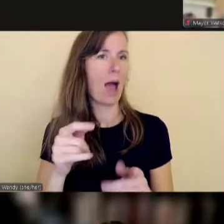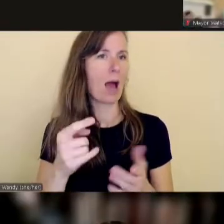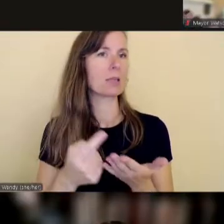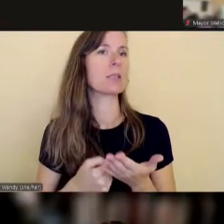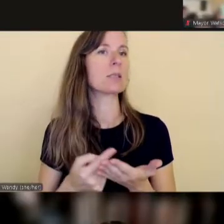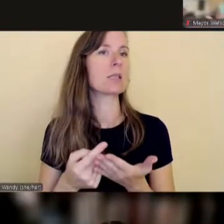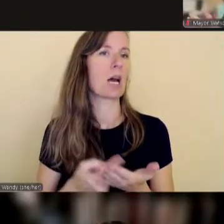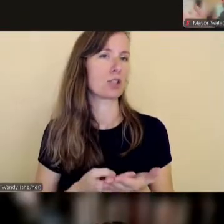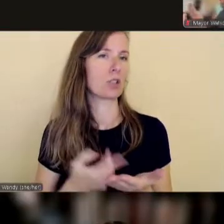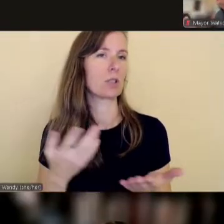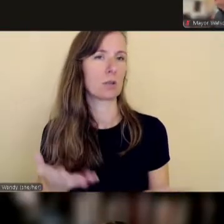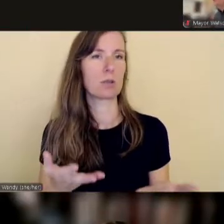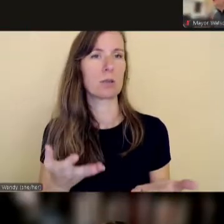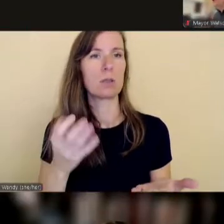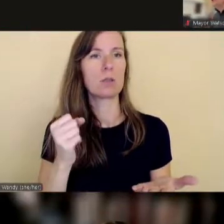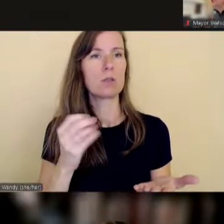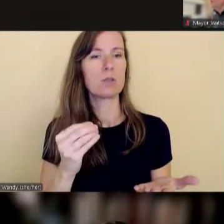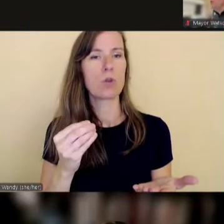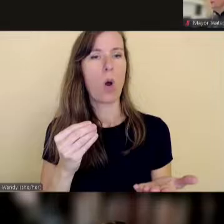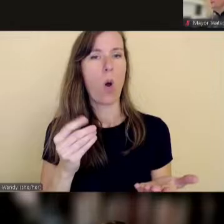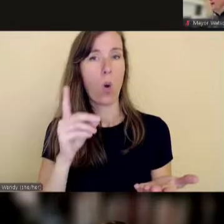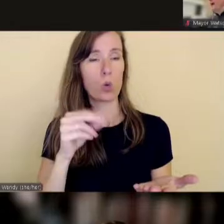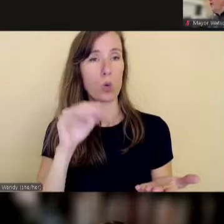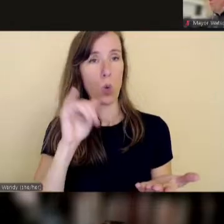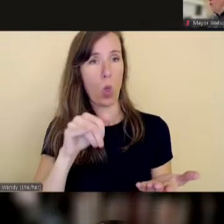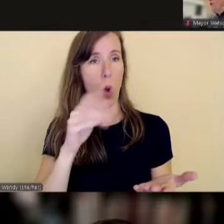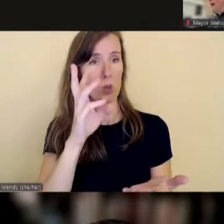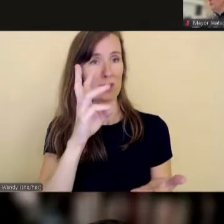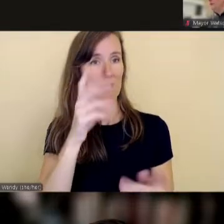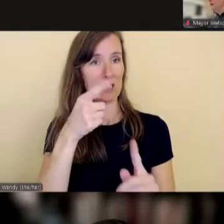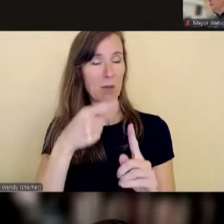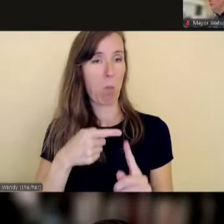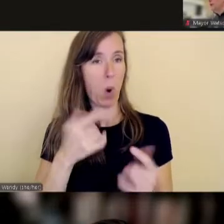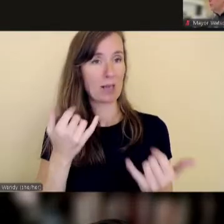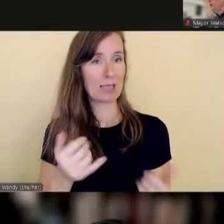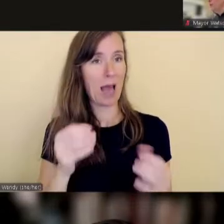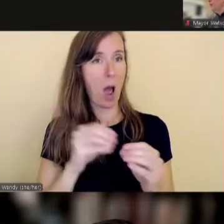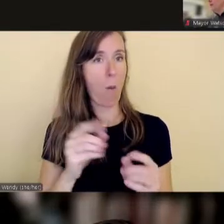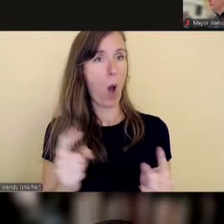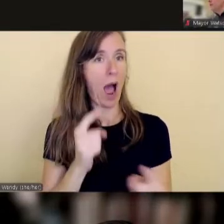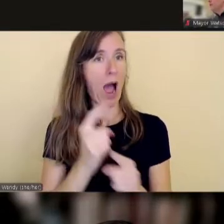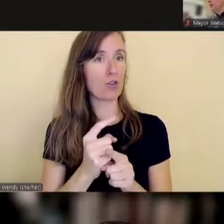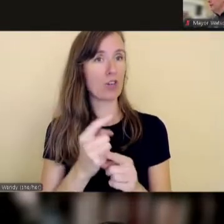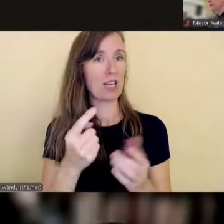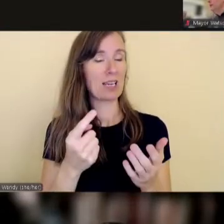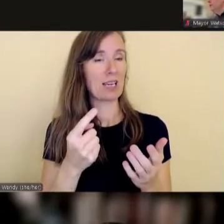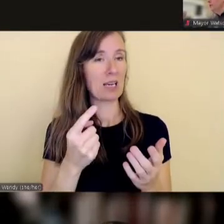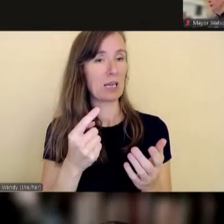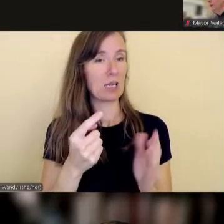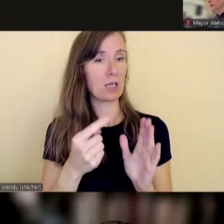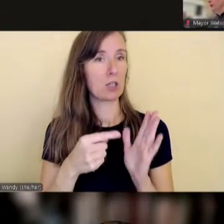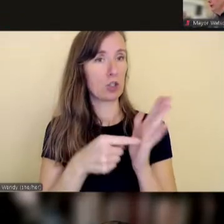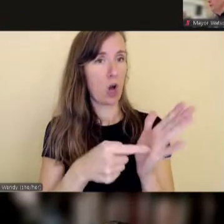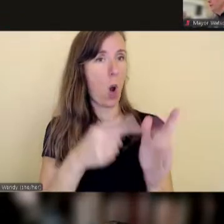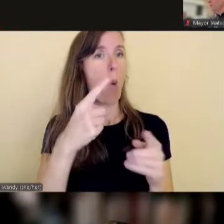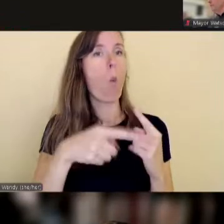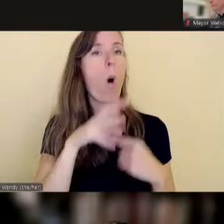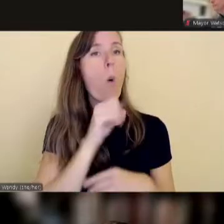right, so like, do those 6 points now more accurately reflect what was actually said during